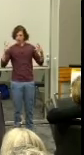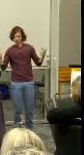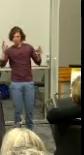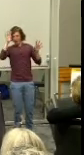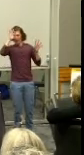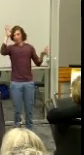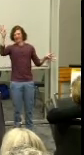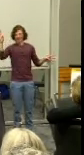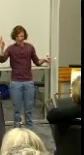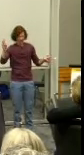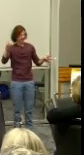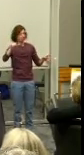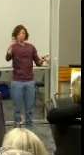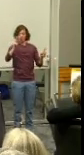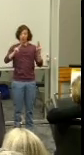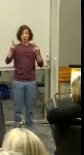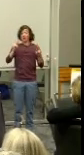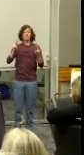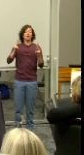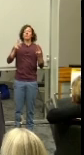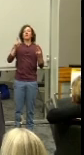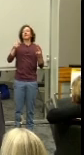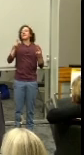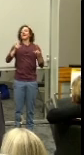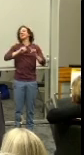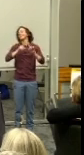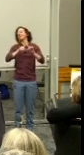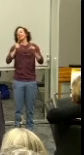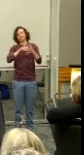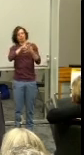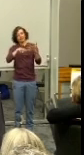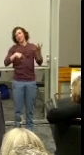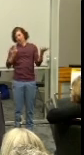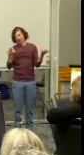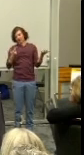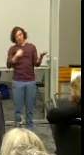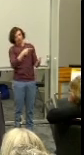innovations. Other people need different things, so they'll talk more about that detail.